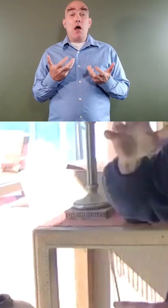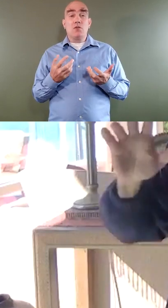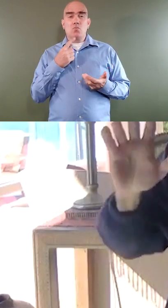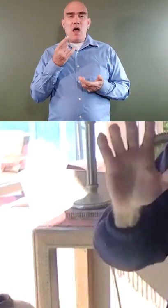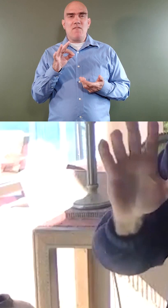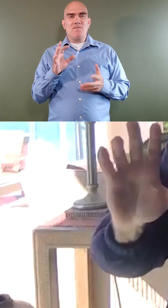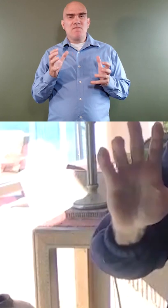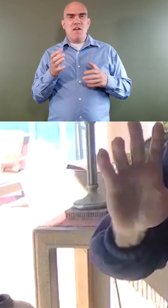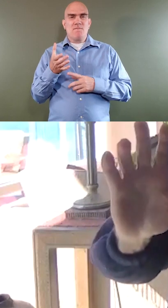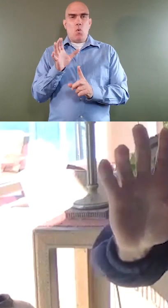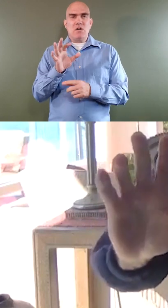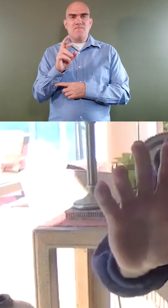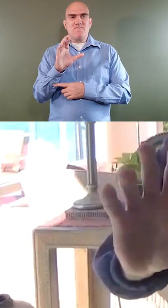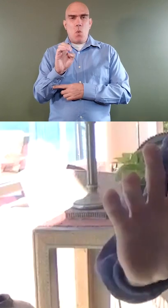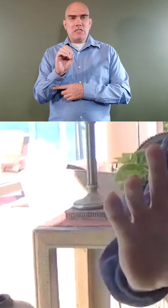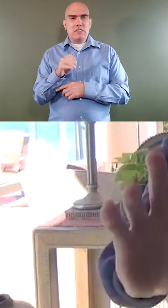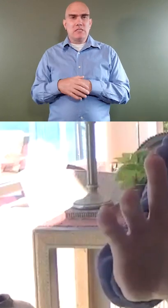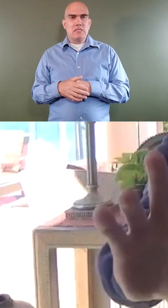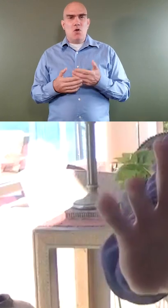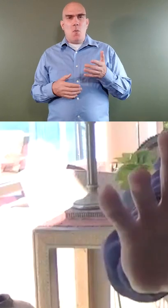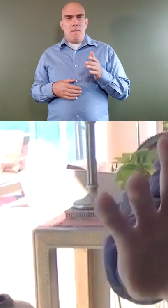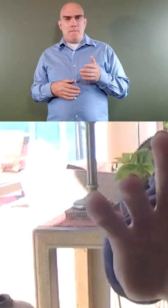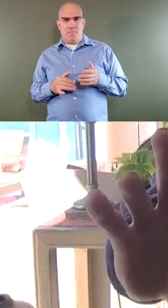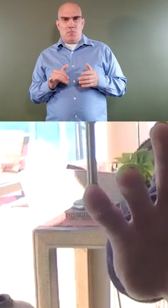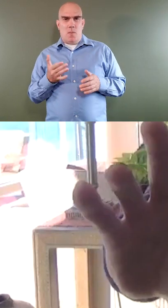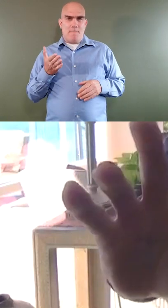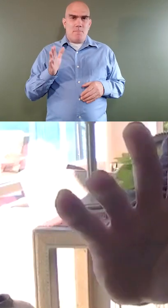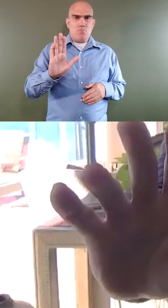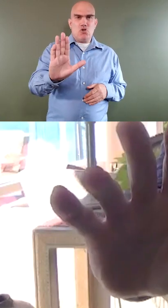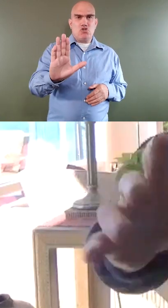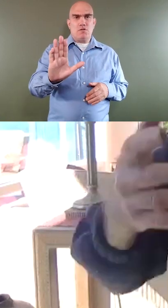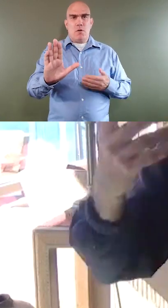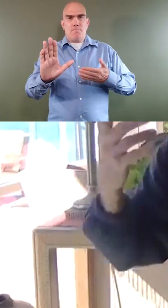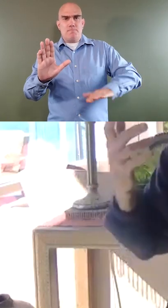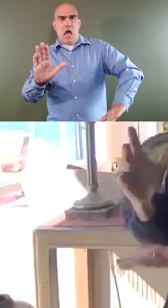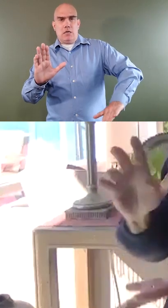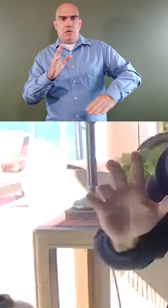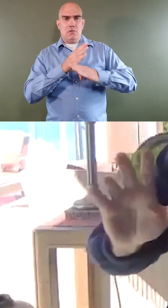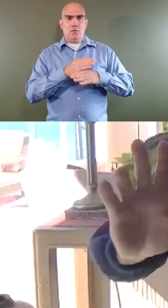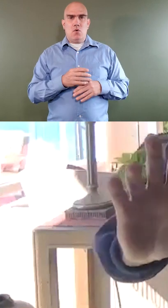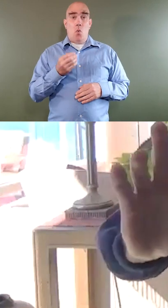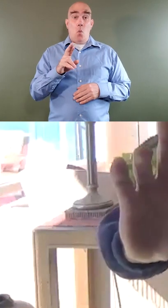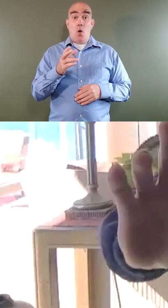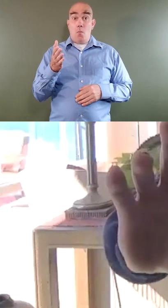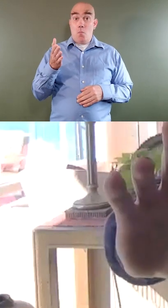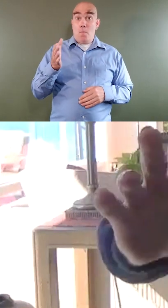of pushing and blocking, striking and pulling. or pushing and